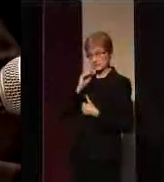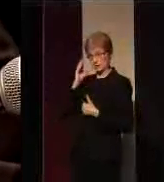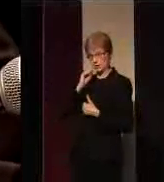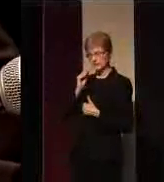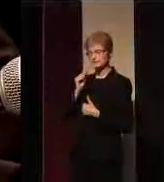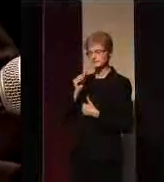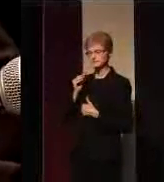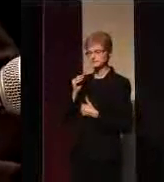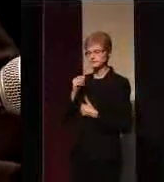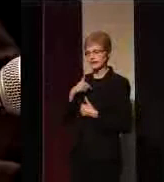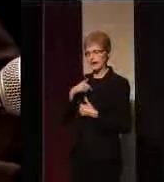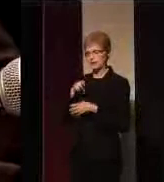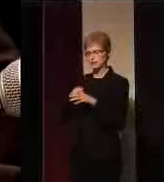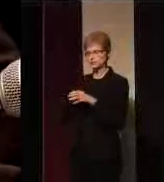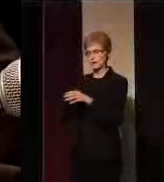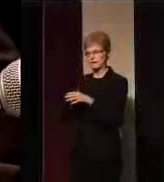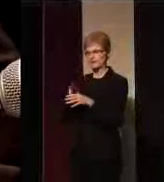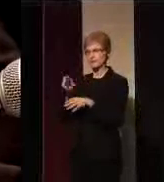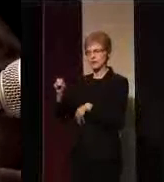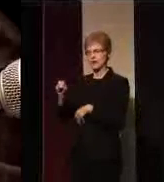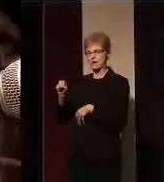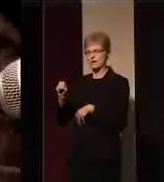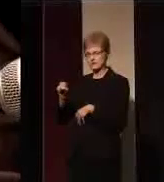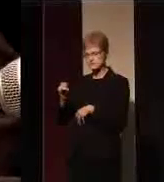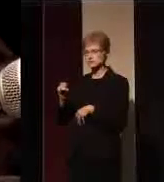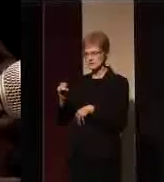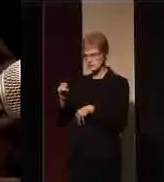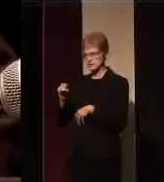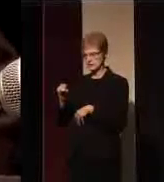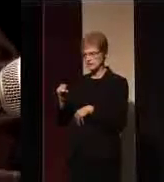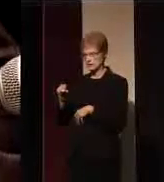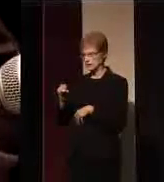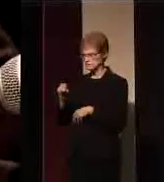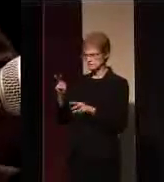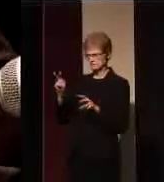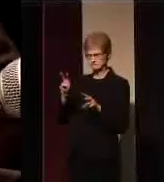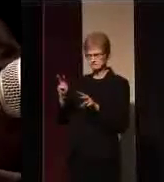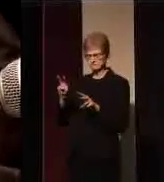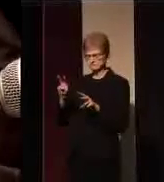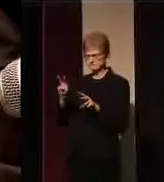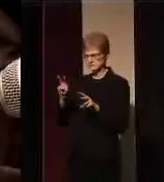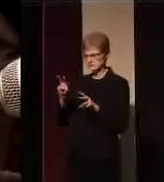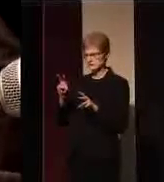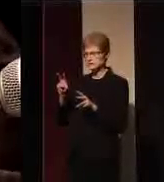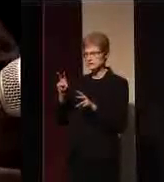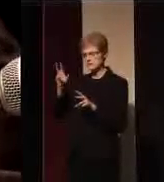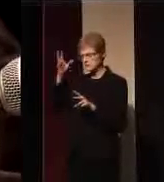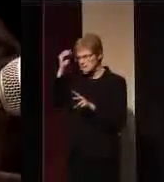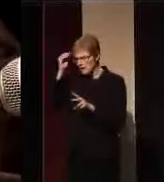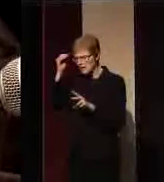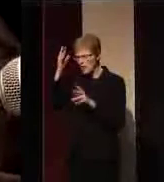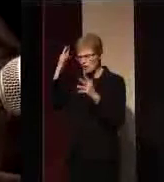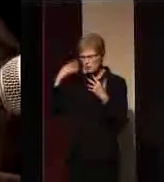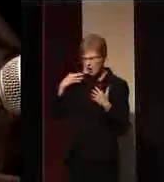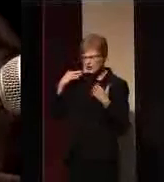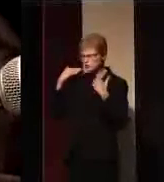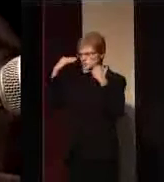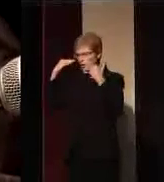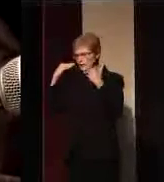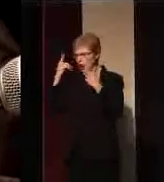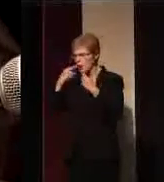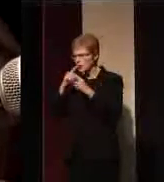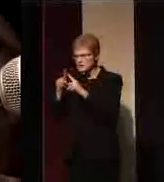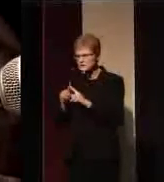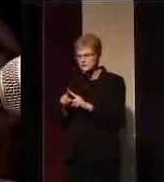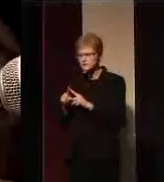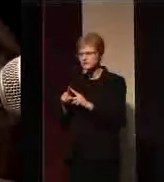when I was on that bus, and those were guys with real long hair, real short hair. We all look differently. And some of us come